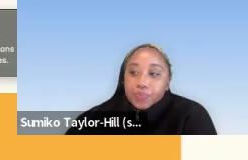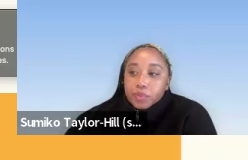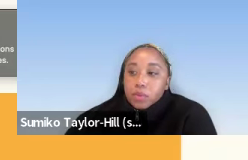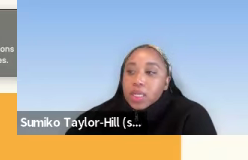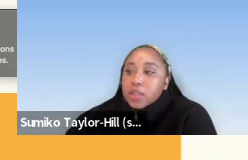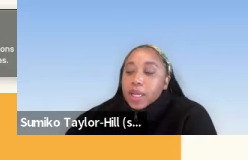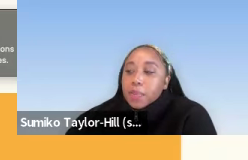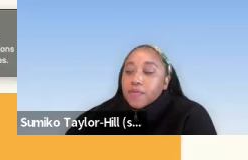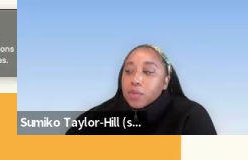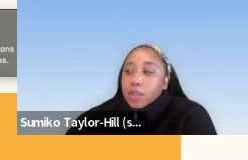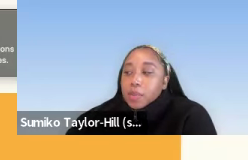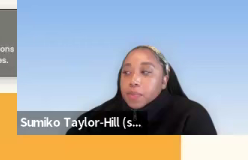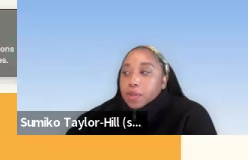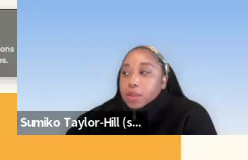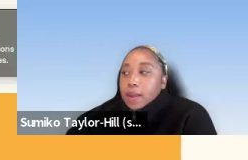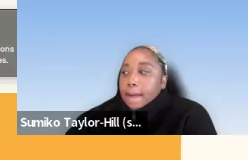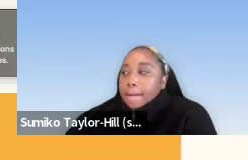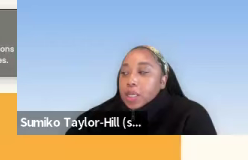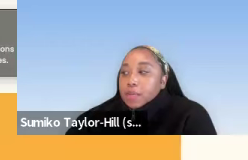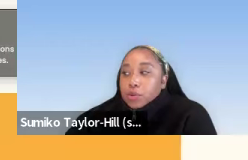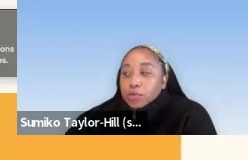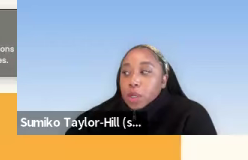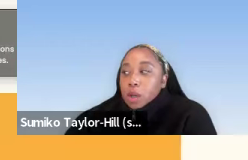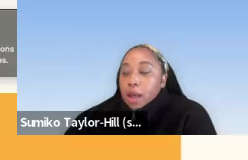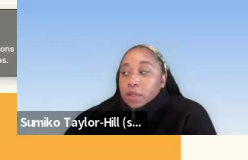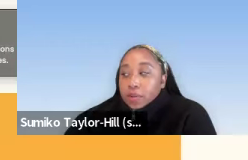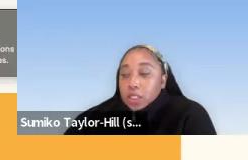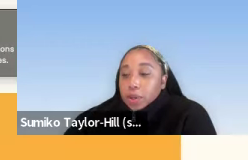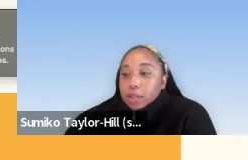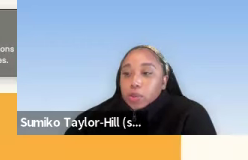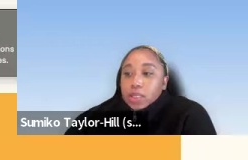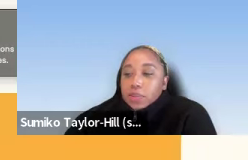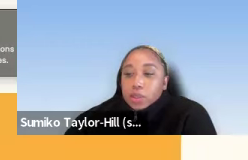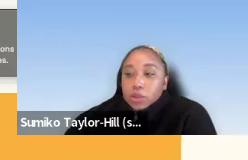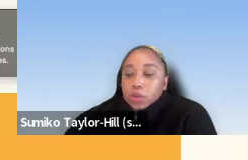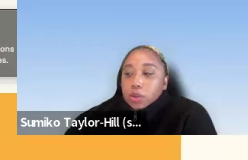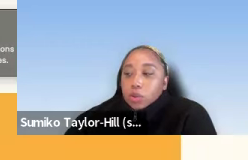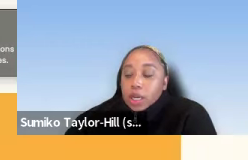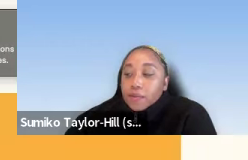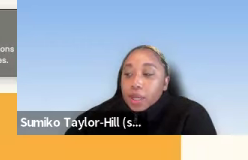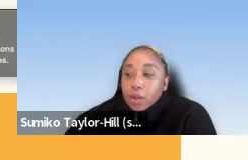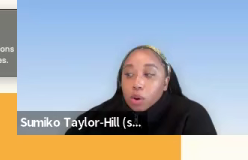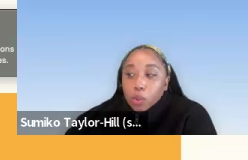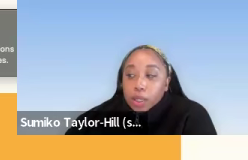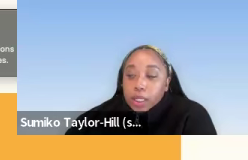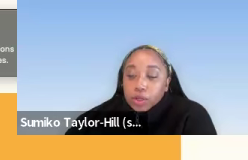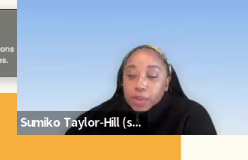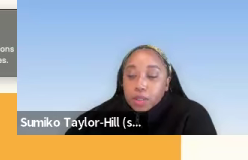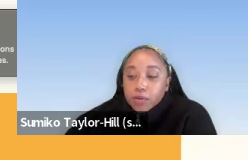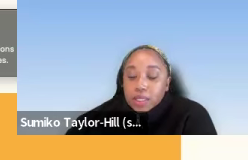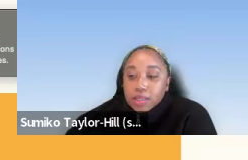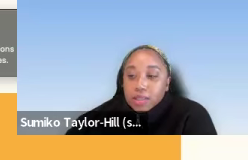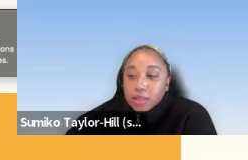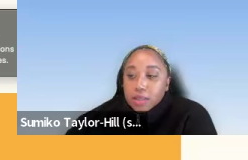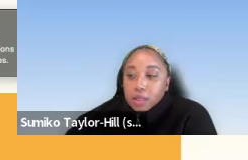2020. It is made up of community members, many of whom have lived experience with substance use, recovery, or working in